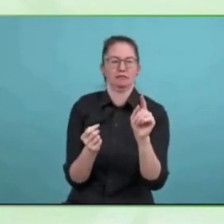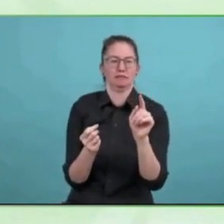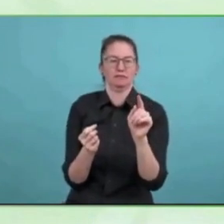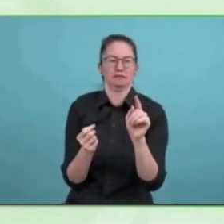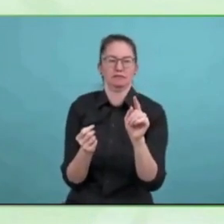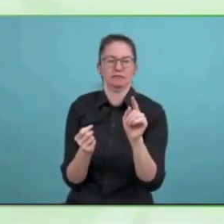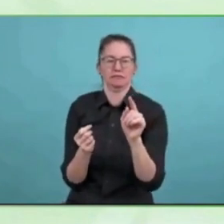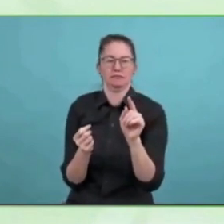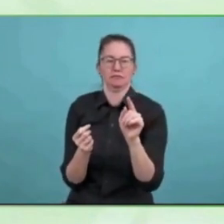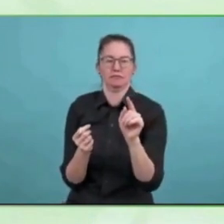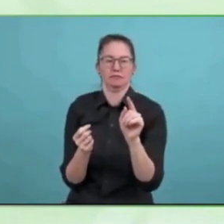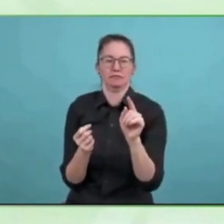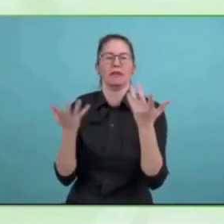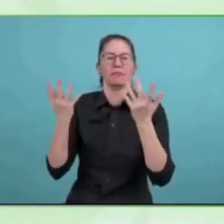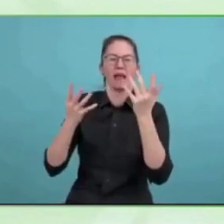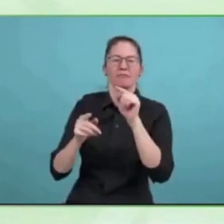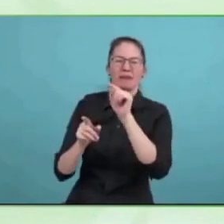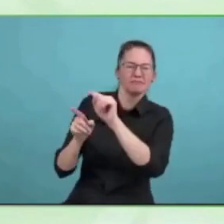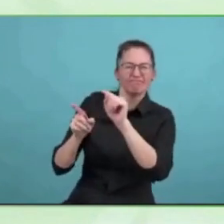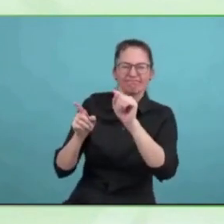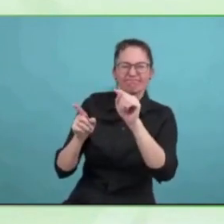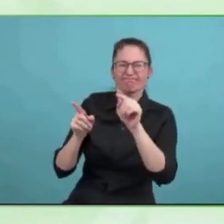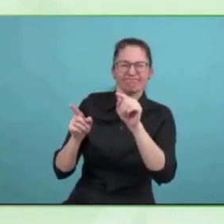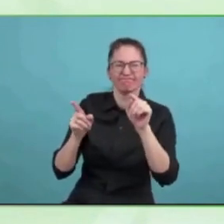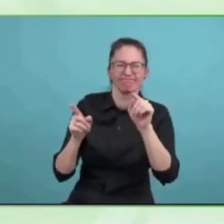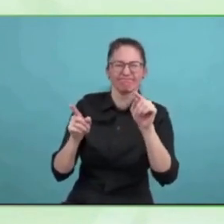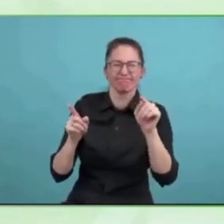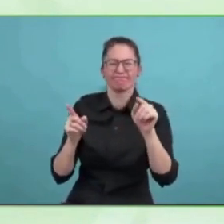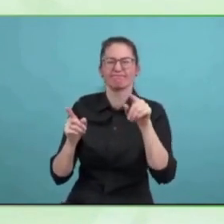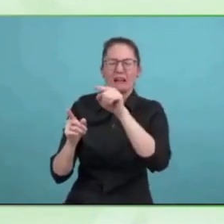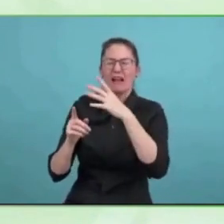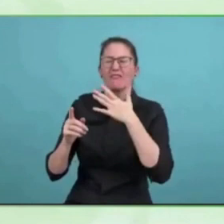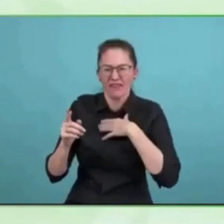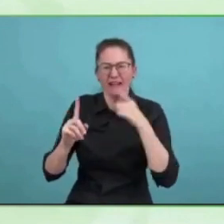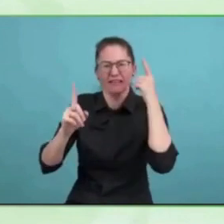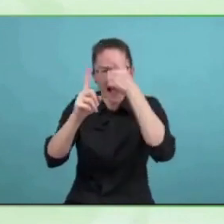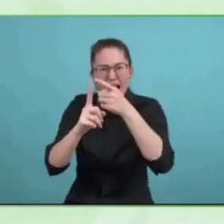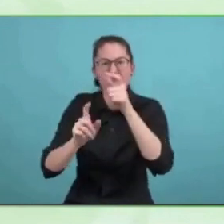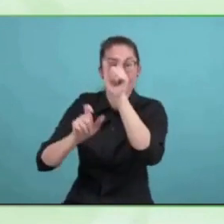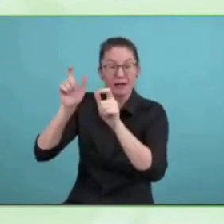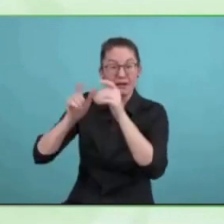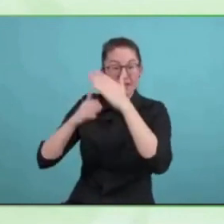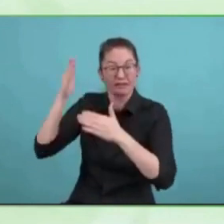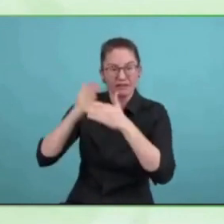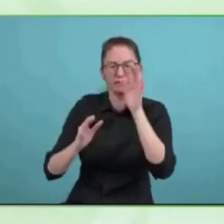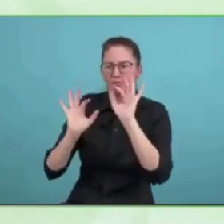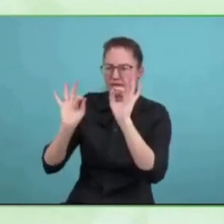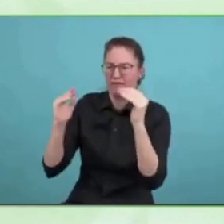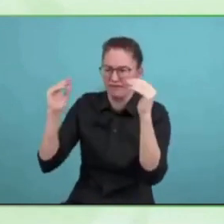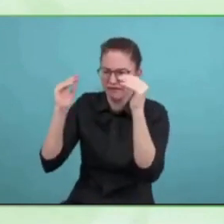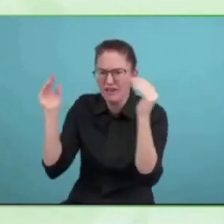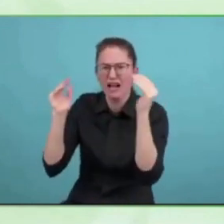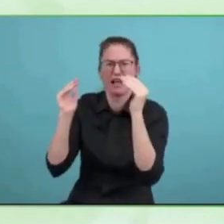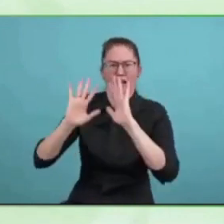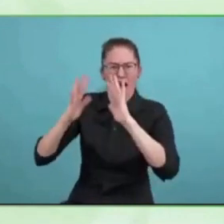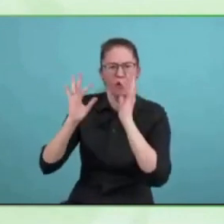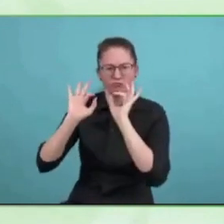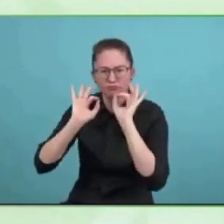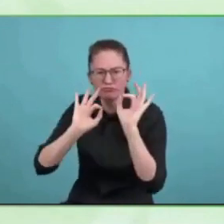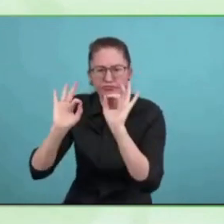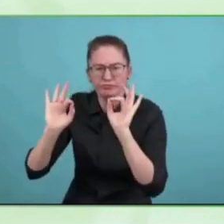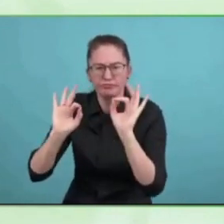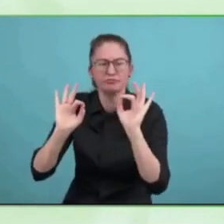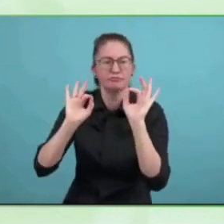the basics, we call it the fundamentals, which is how you make the adjustments, how you've got people responsible for the being barrier-free for groups